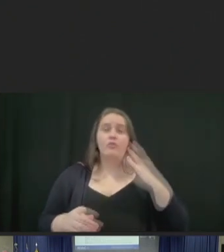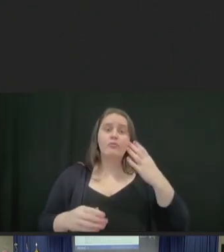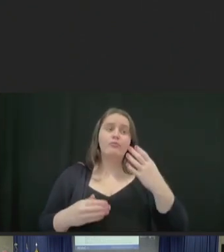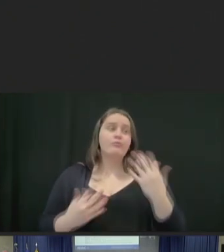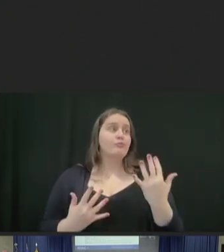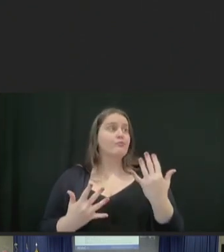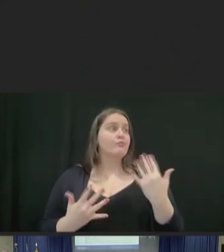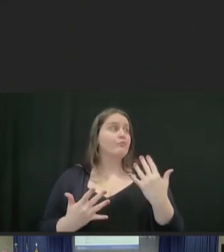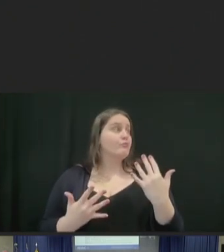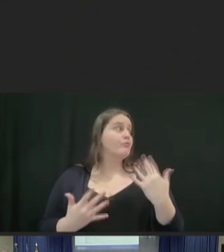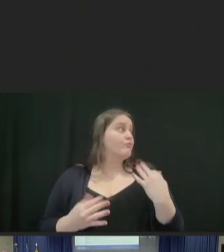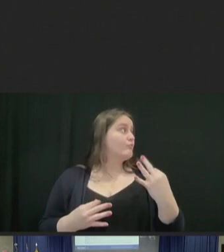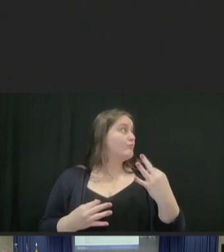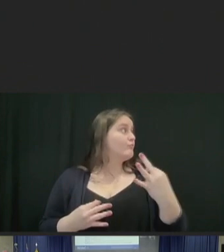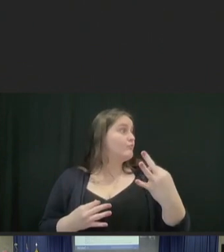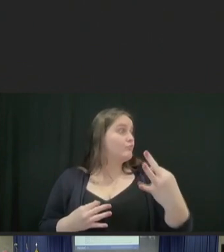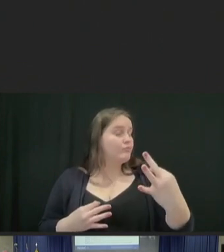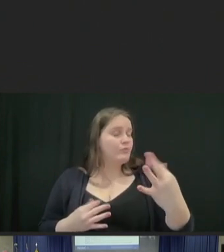it.